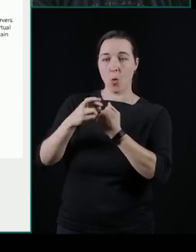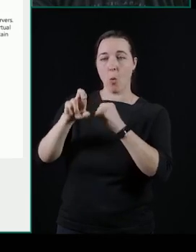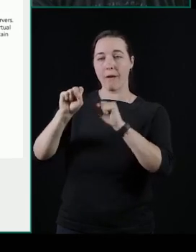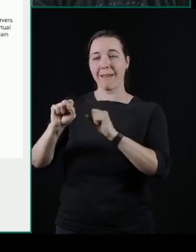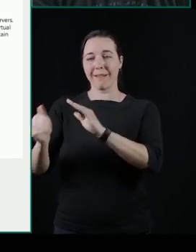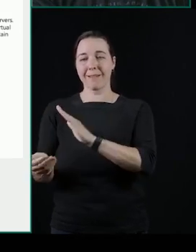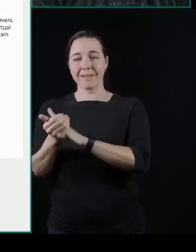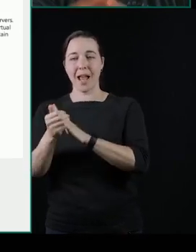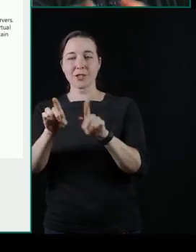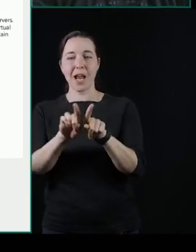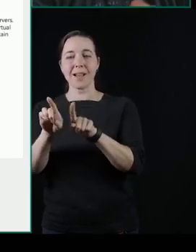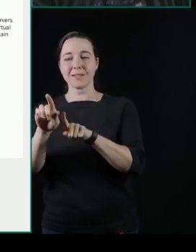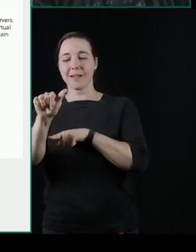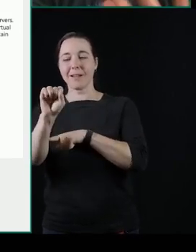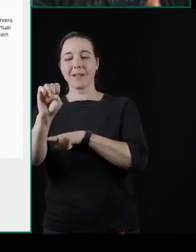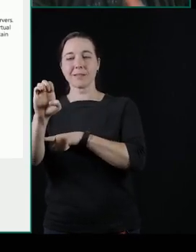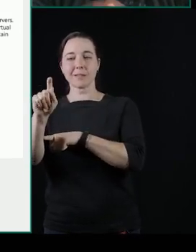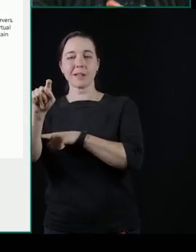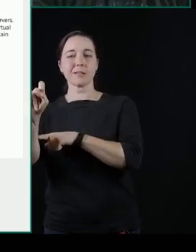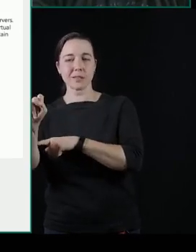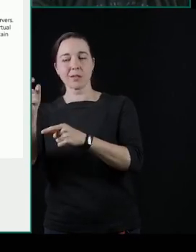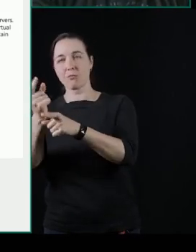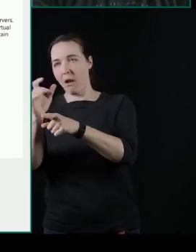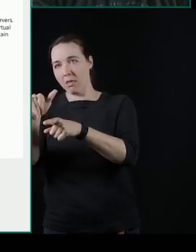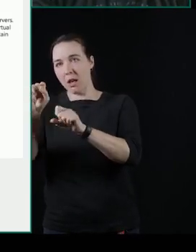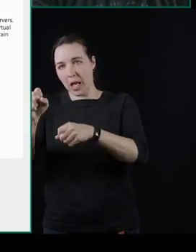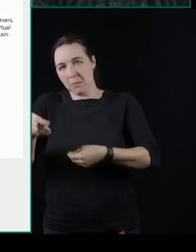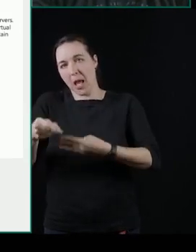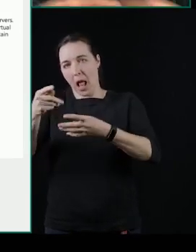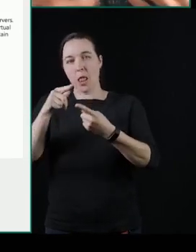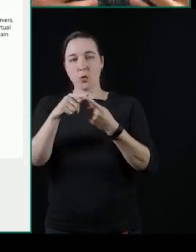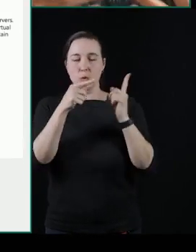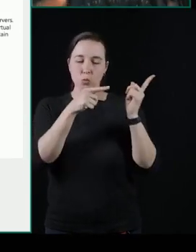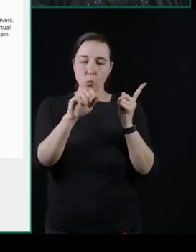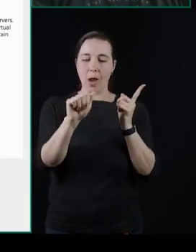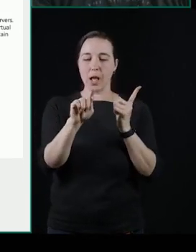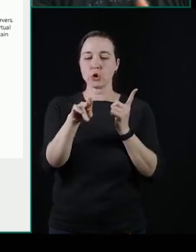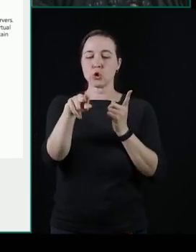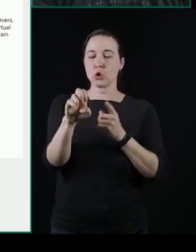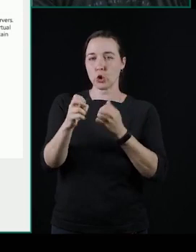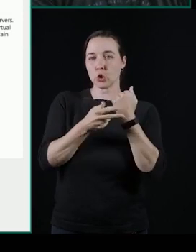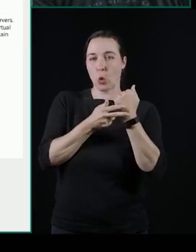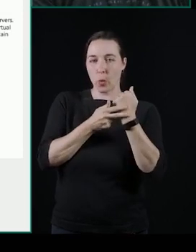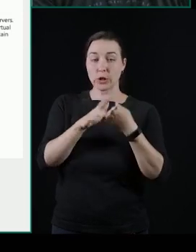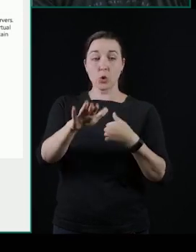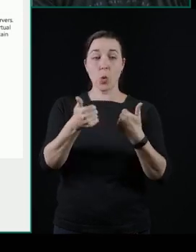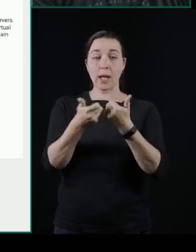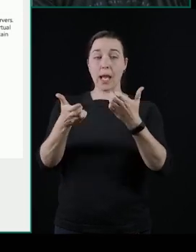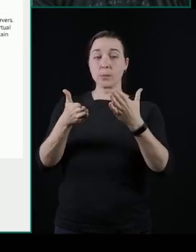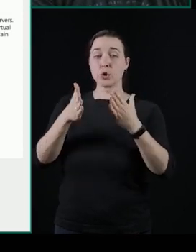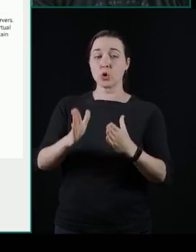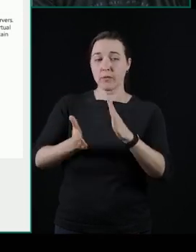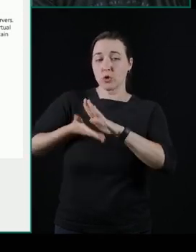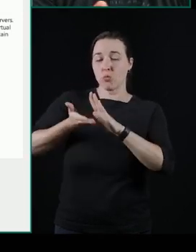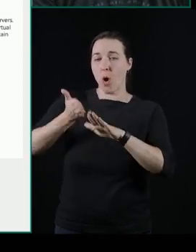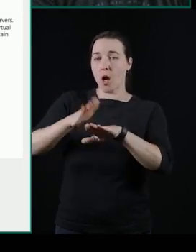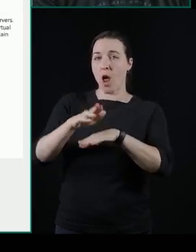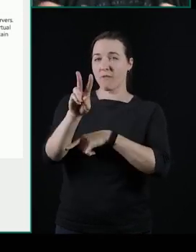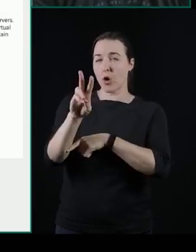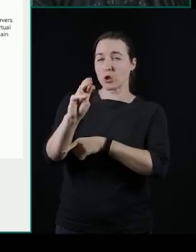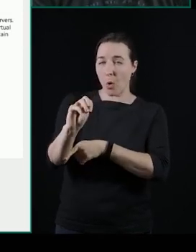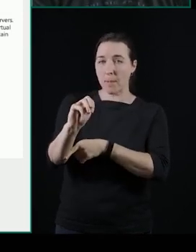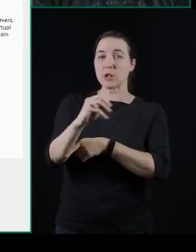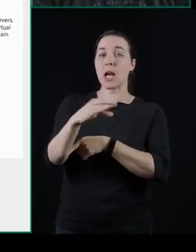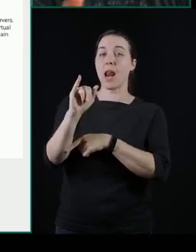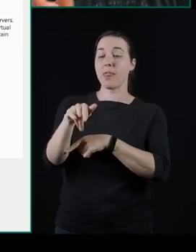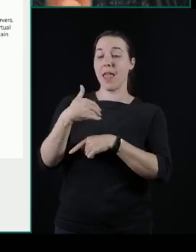as assets, right? They can be uploaded to Azure storage. Your game servers run on Azure virtual machines. Those machines are